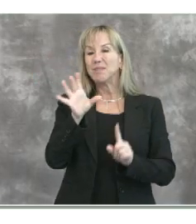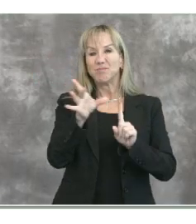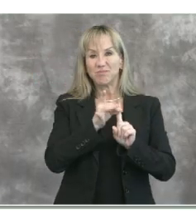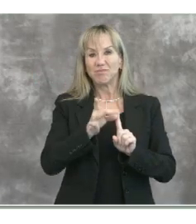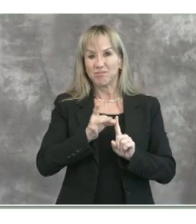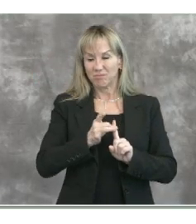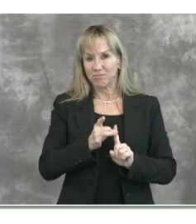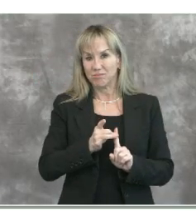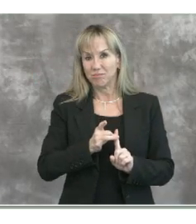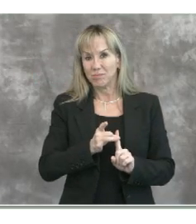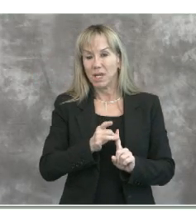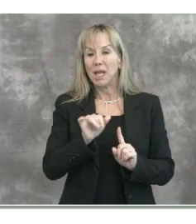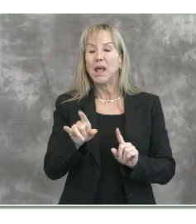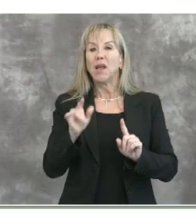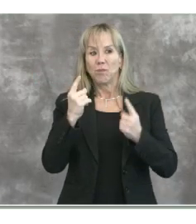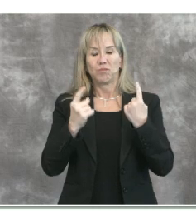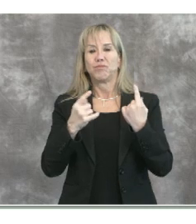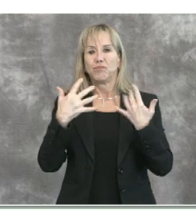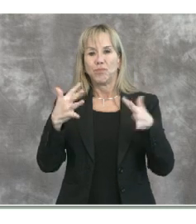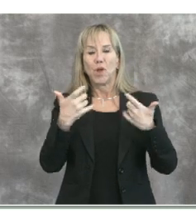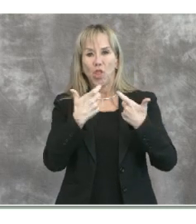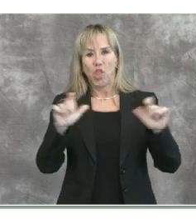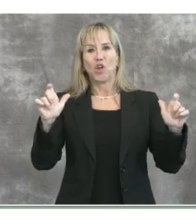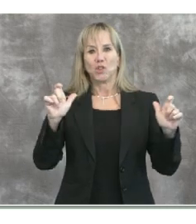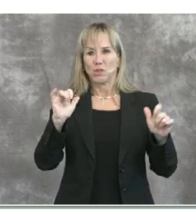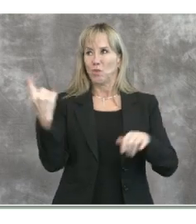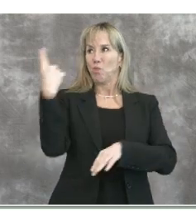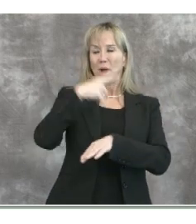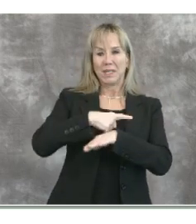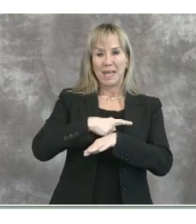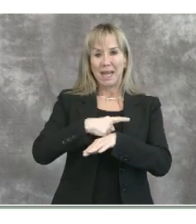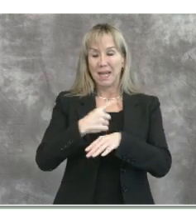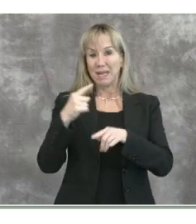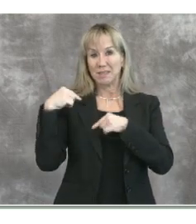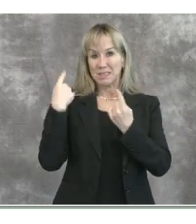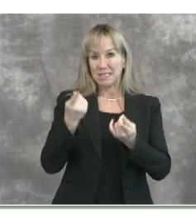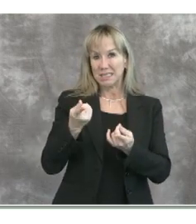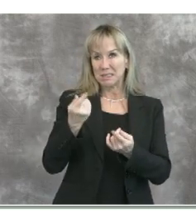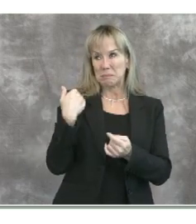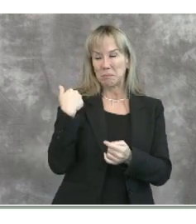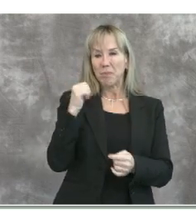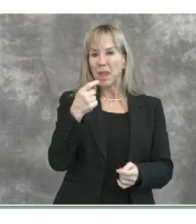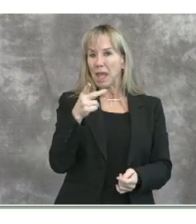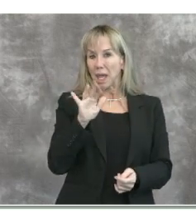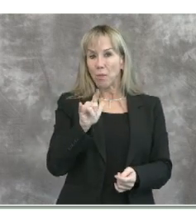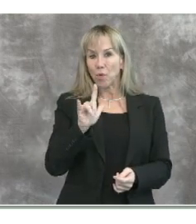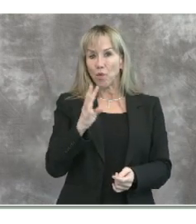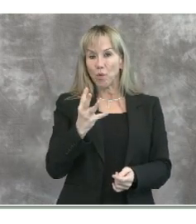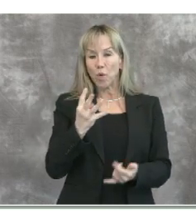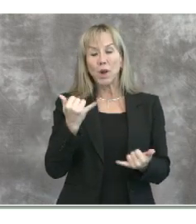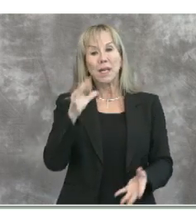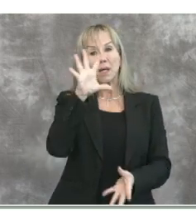cases, which is our single largest day jump going back to April 4th to bring us to a total of